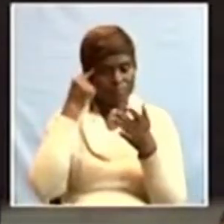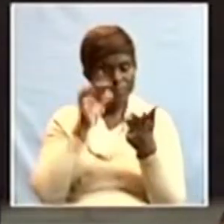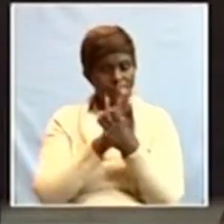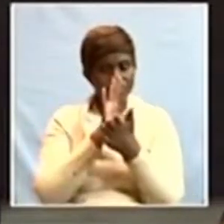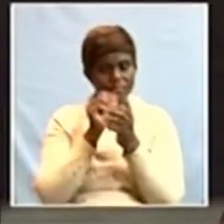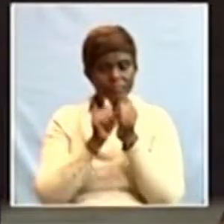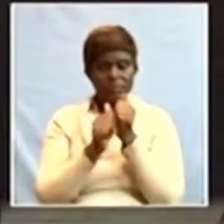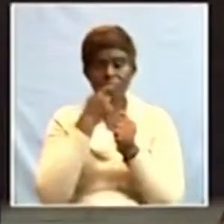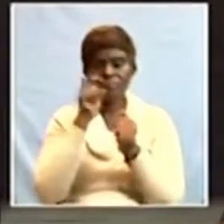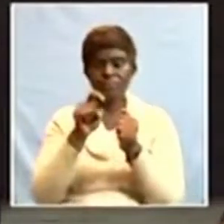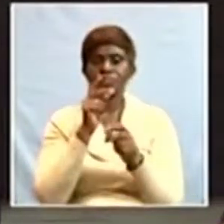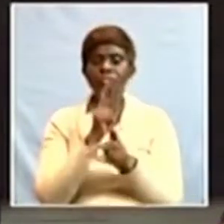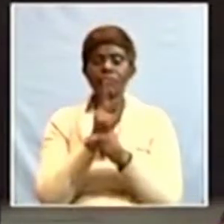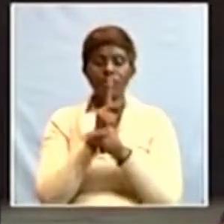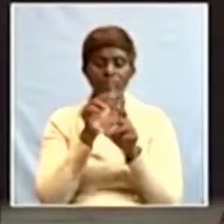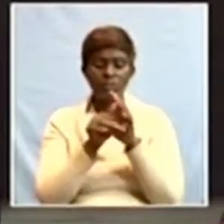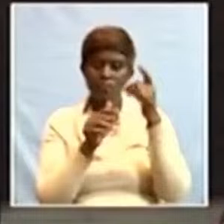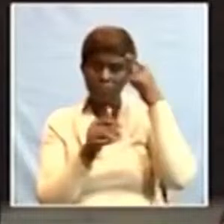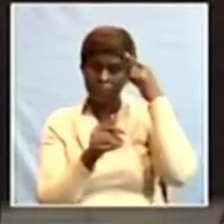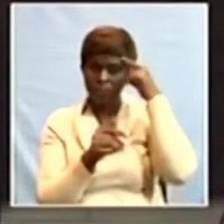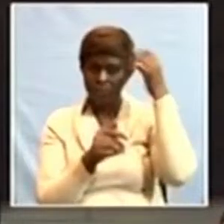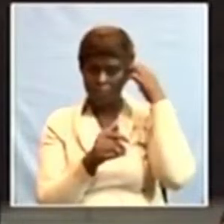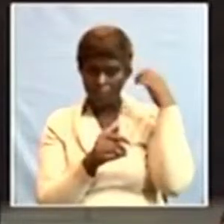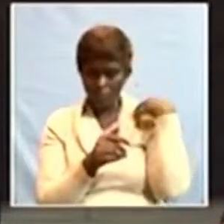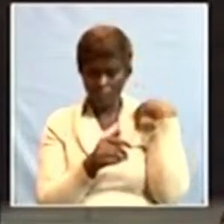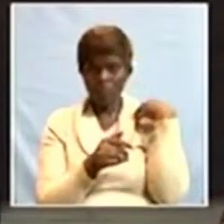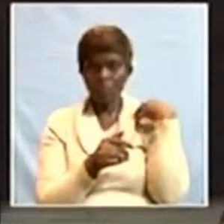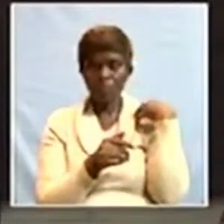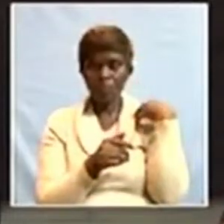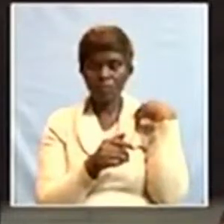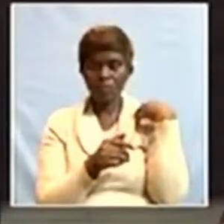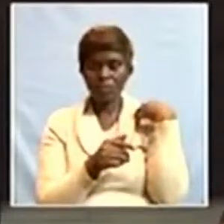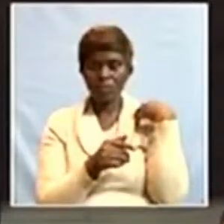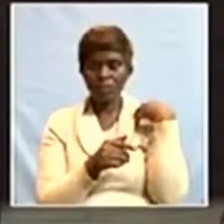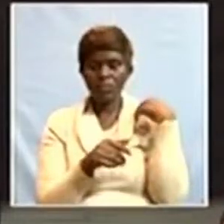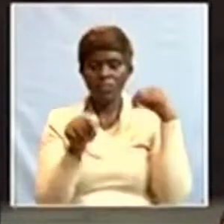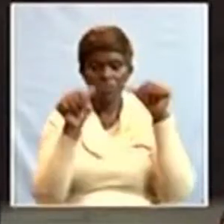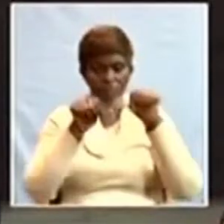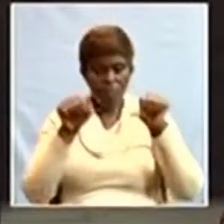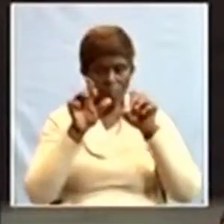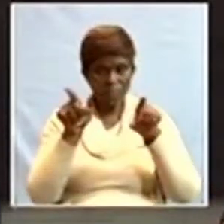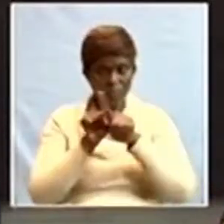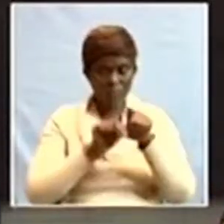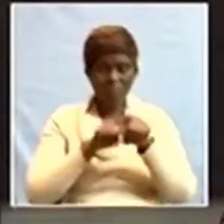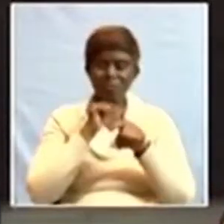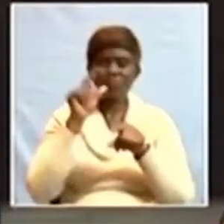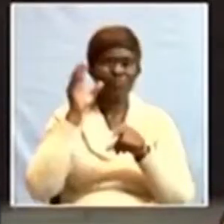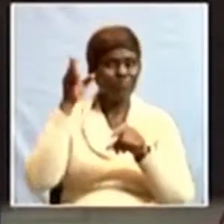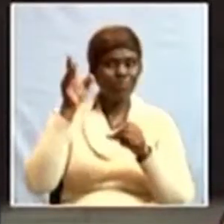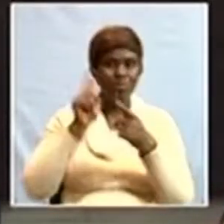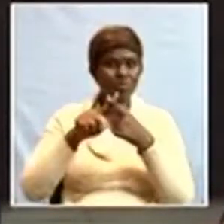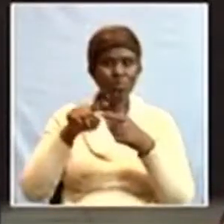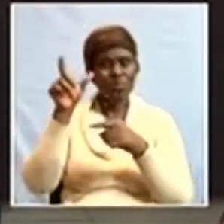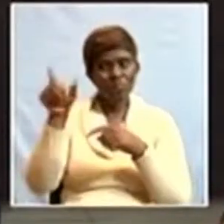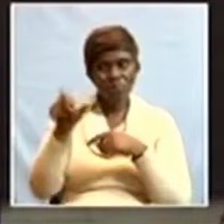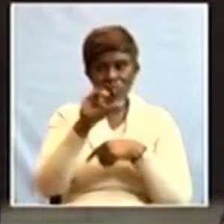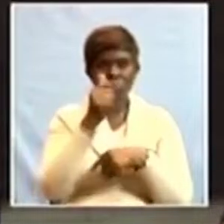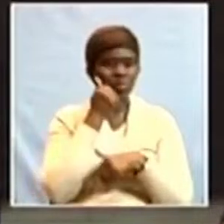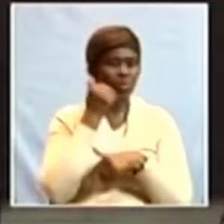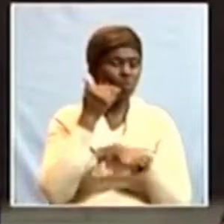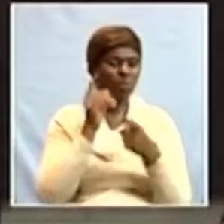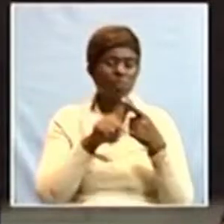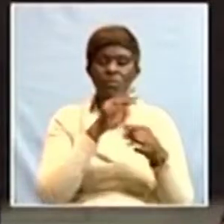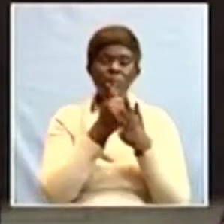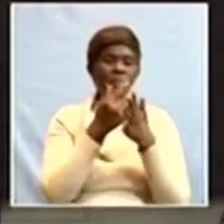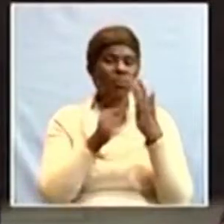be kept in a government office. Auditors definitely didn't go to a particular individual's home, but they